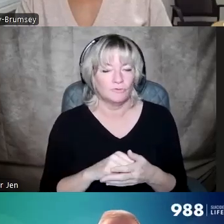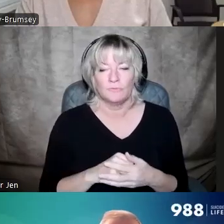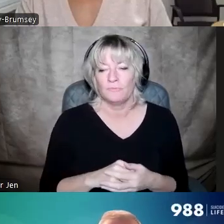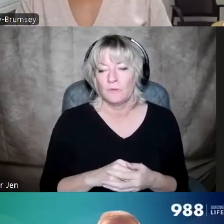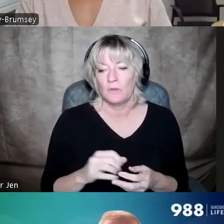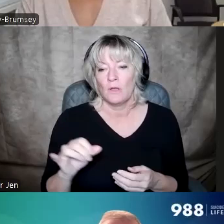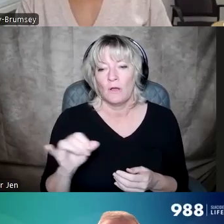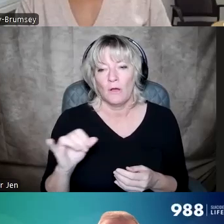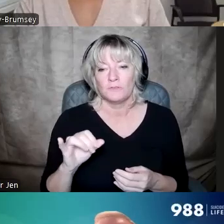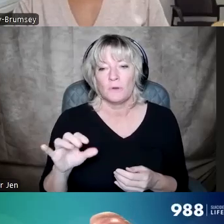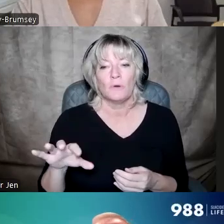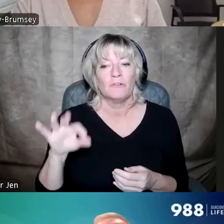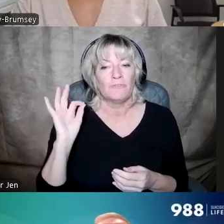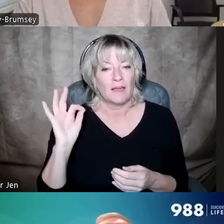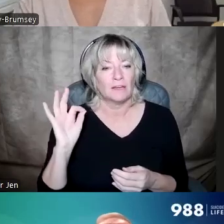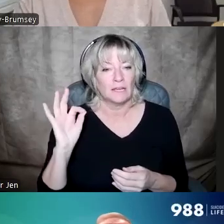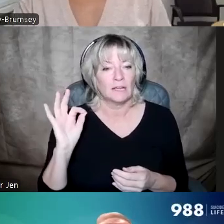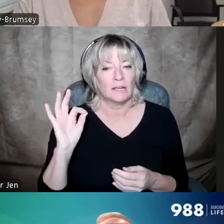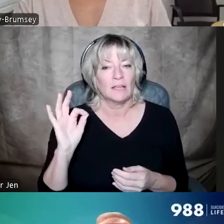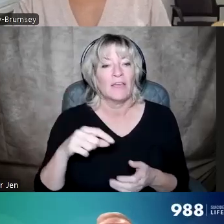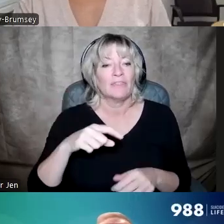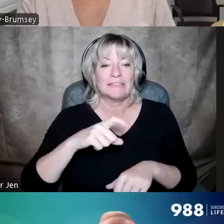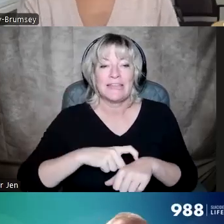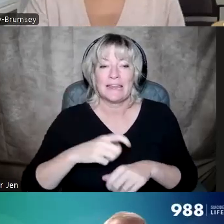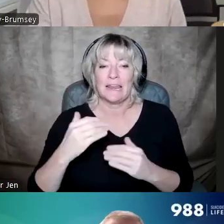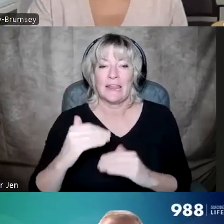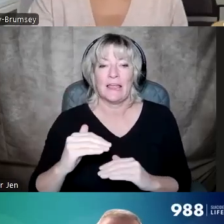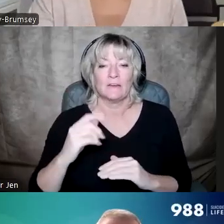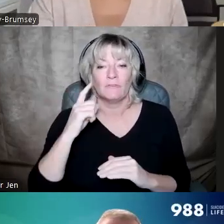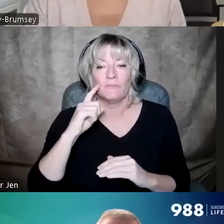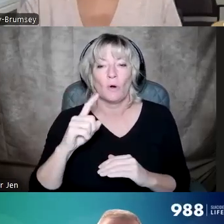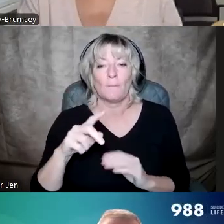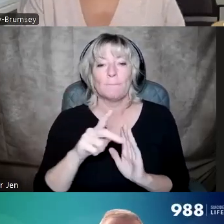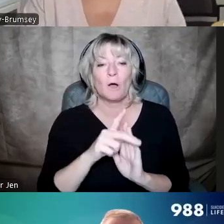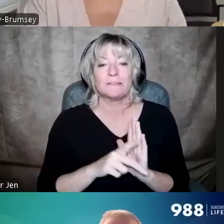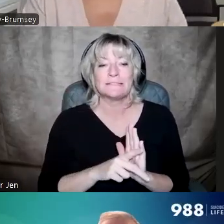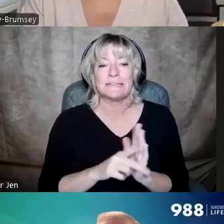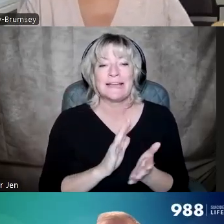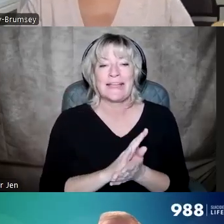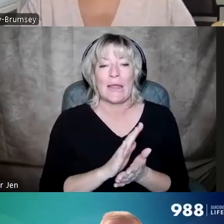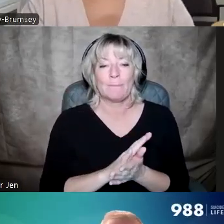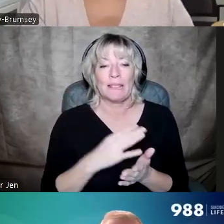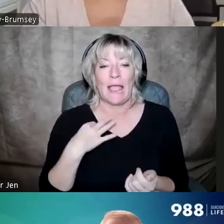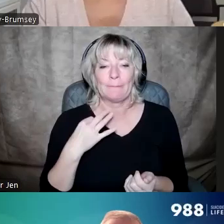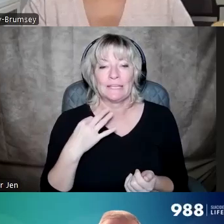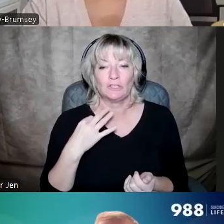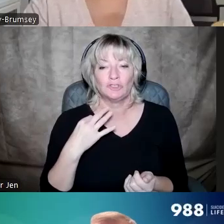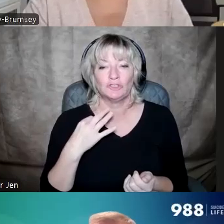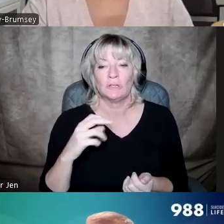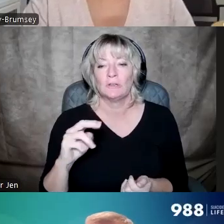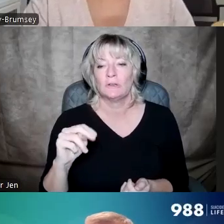also flagging as a reminder, the deadline for Policy Academy applications is